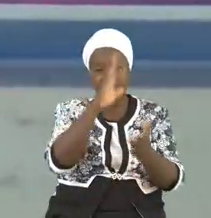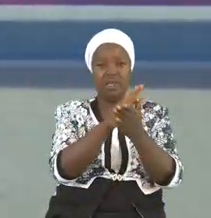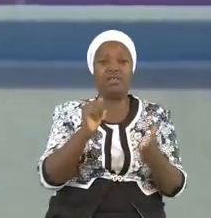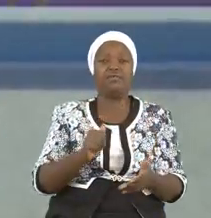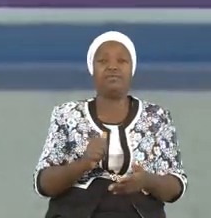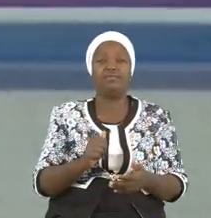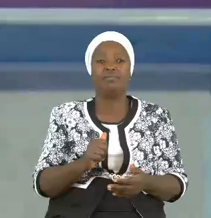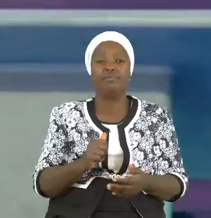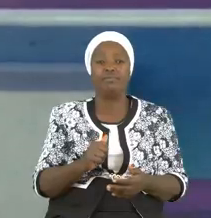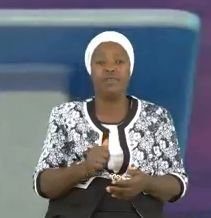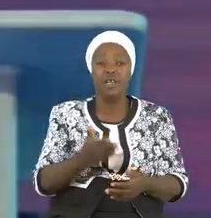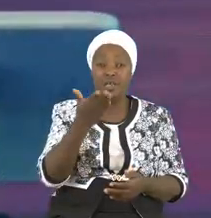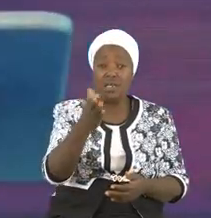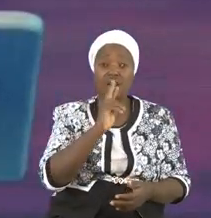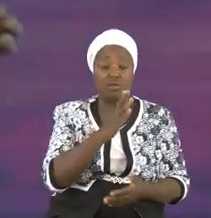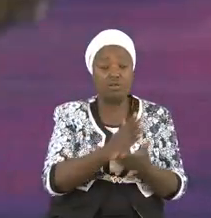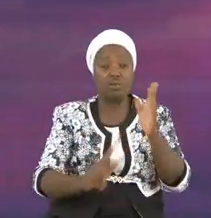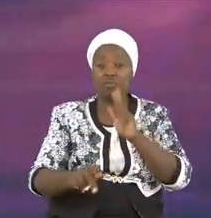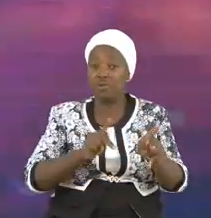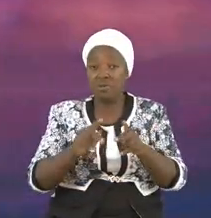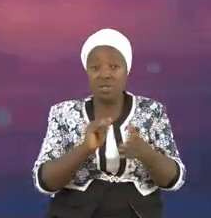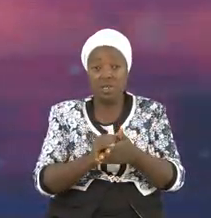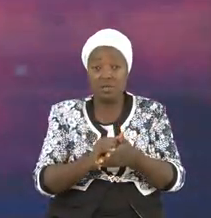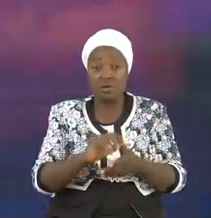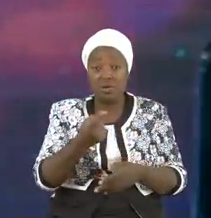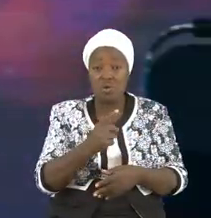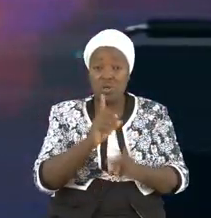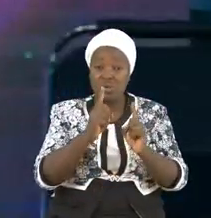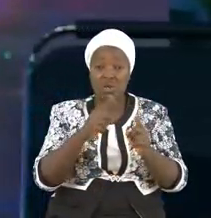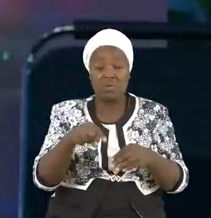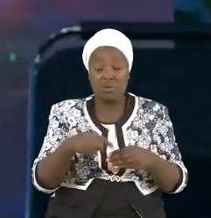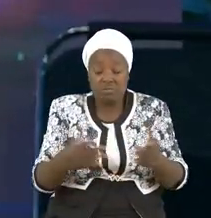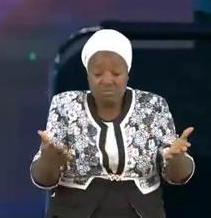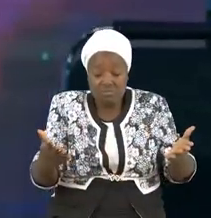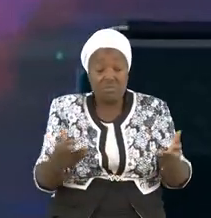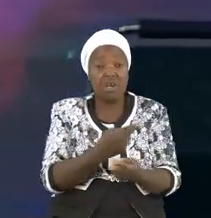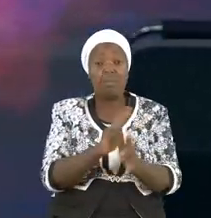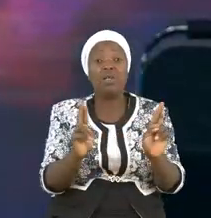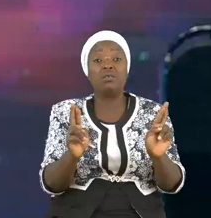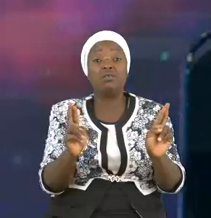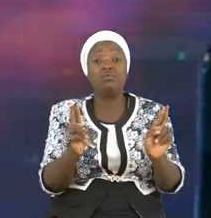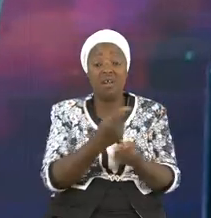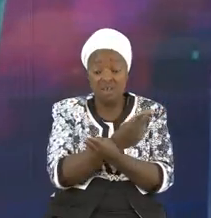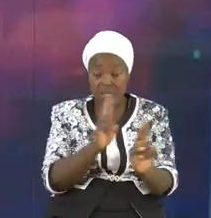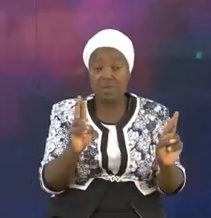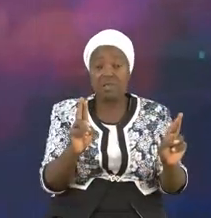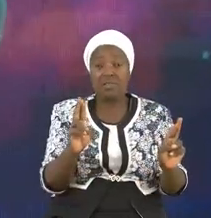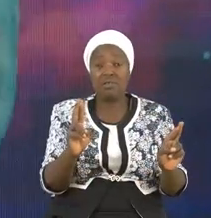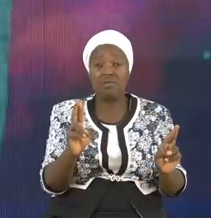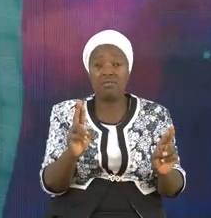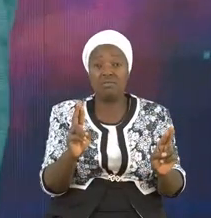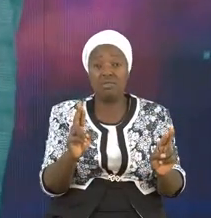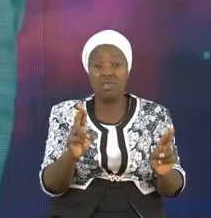some people that only talk of repent, repent, repent. That's one